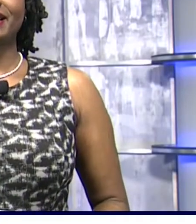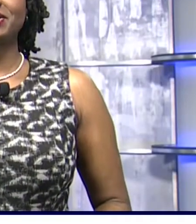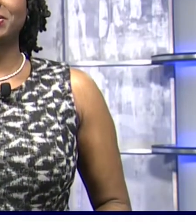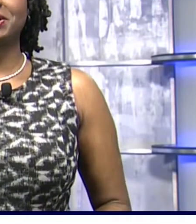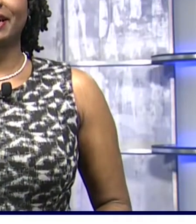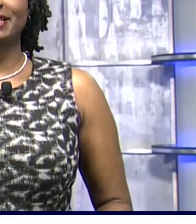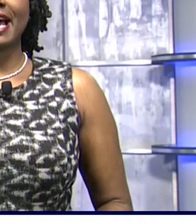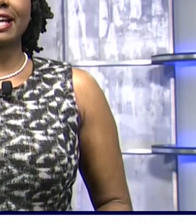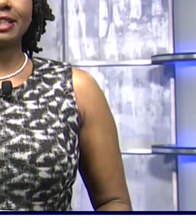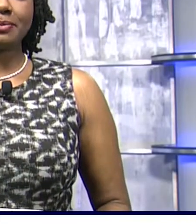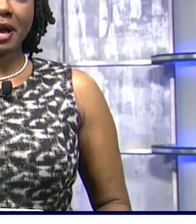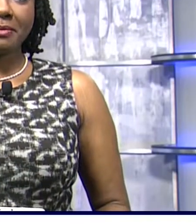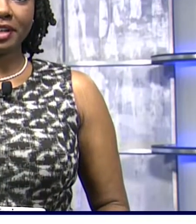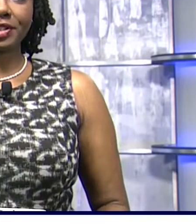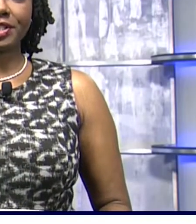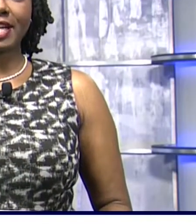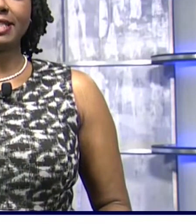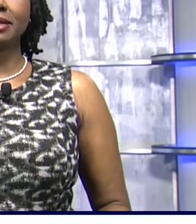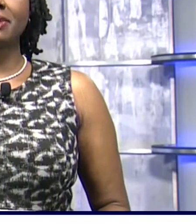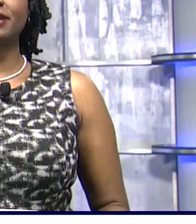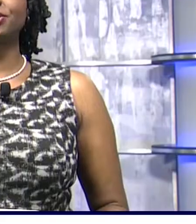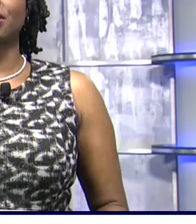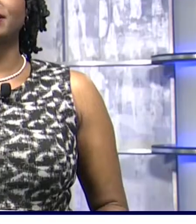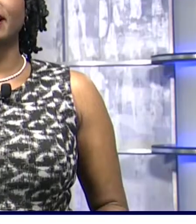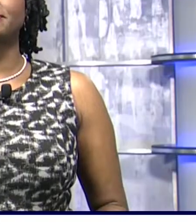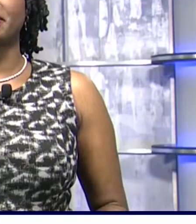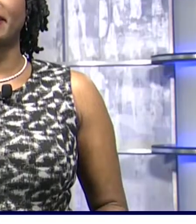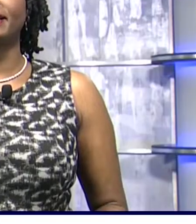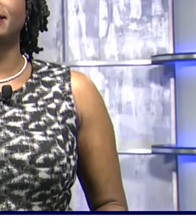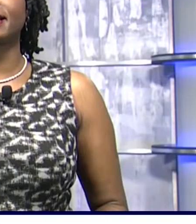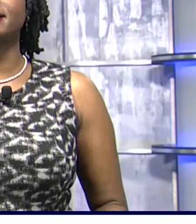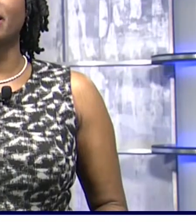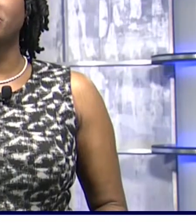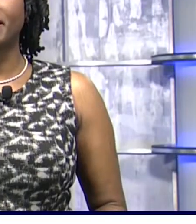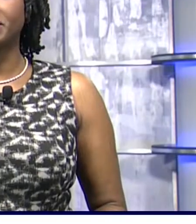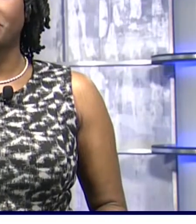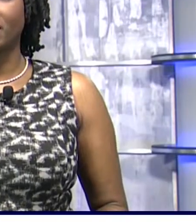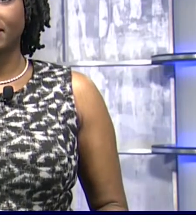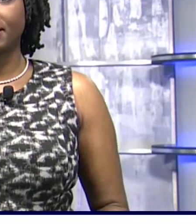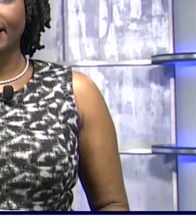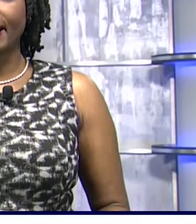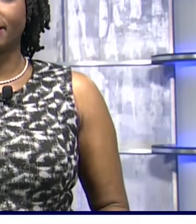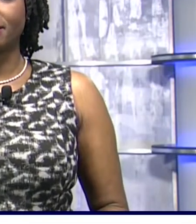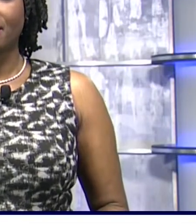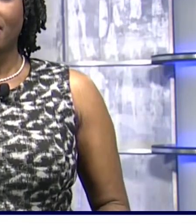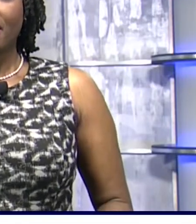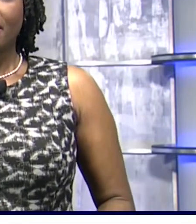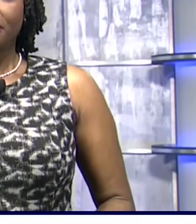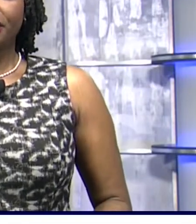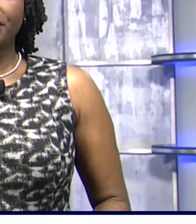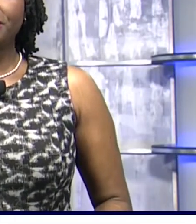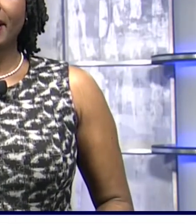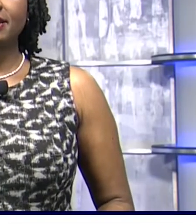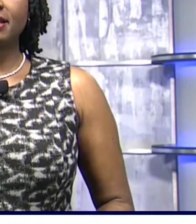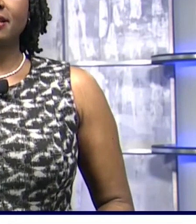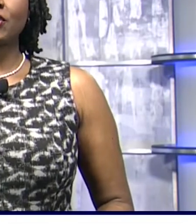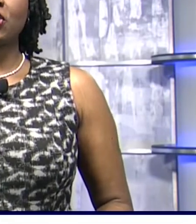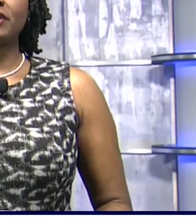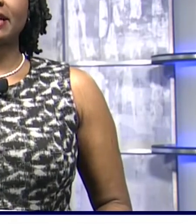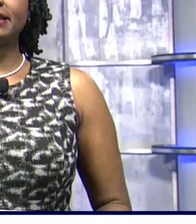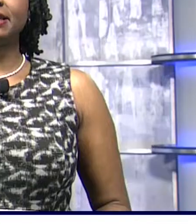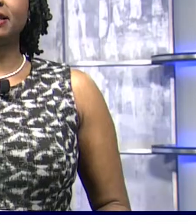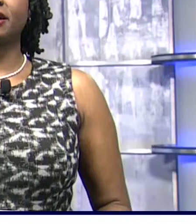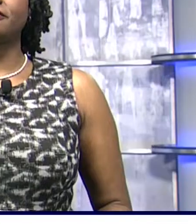In the headlines tonight, Acting Prime Minister Bradshaw says Barbadians can now make deposits again. 3 new cases